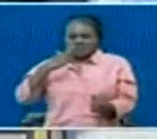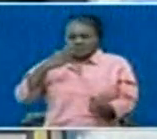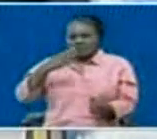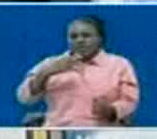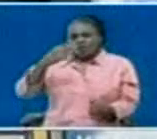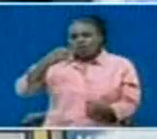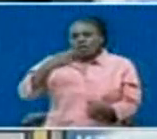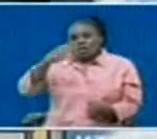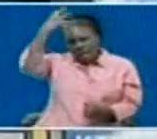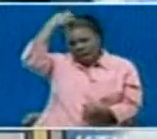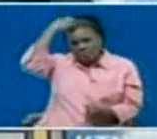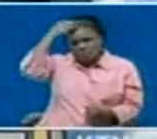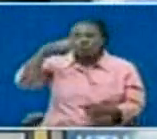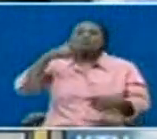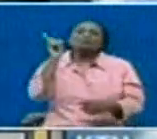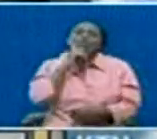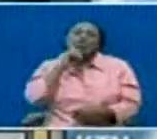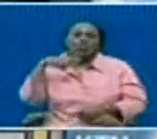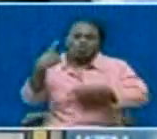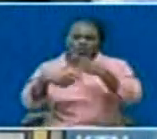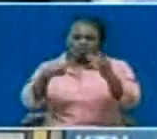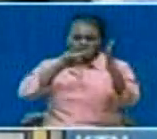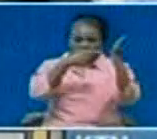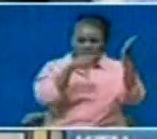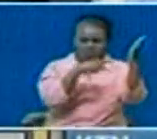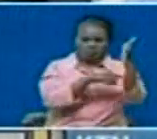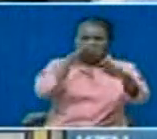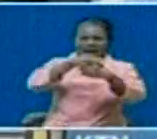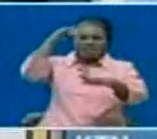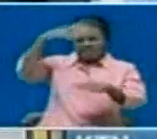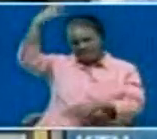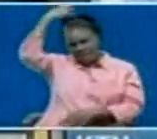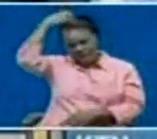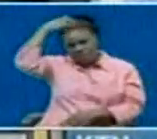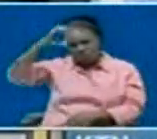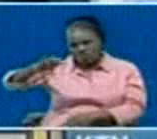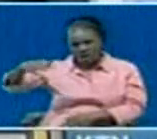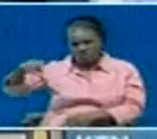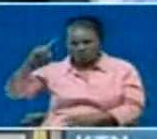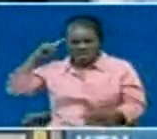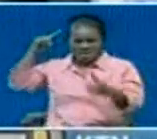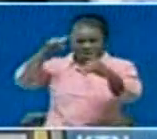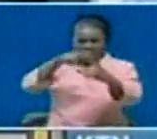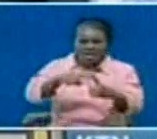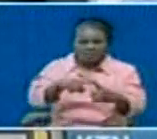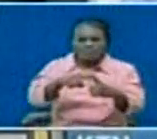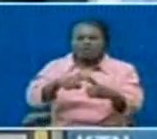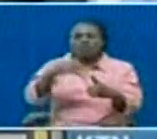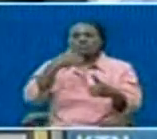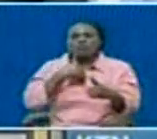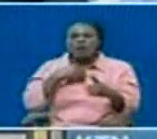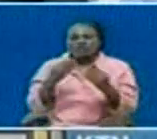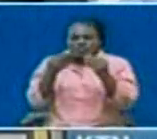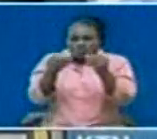County tomorrow as we continue to discuss more issues affecting that county in a view of ensuring that we bring an end both